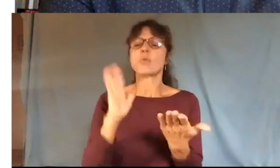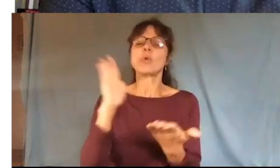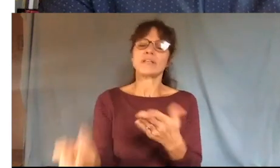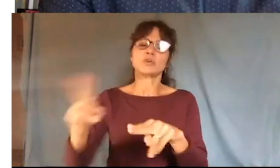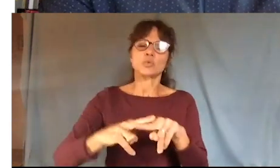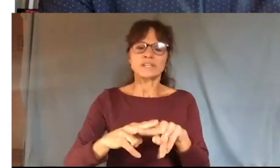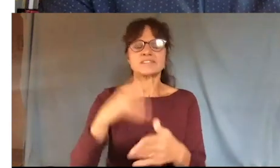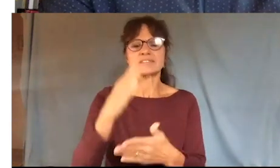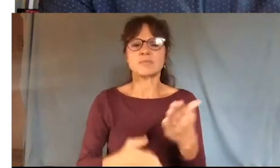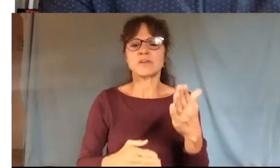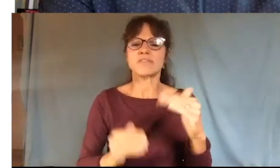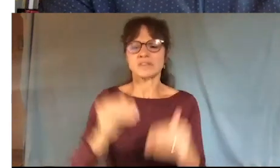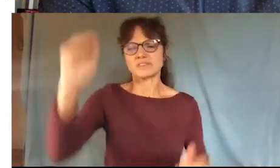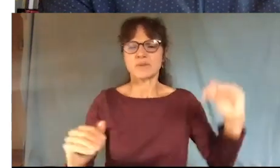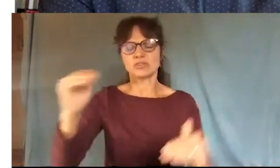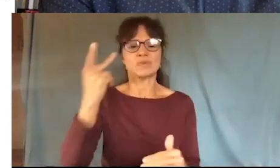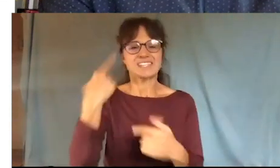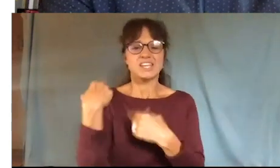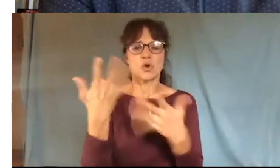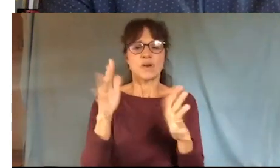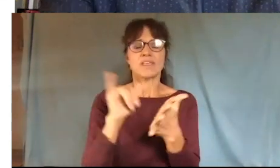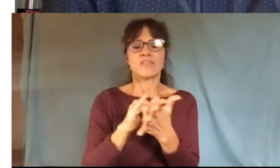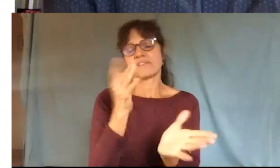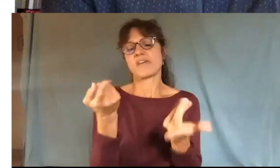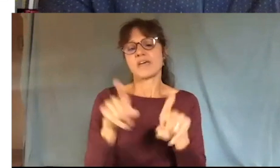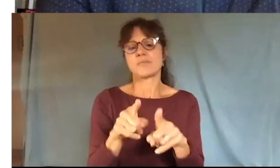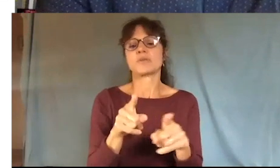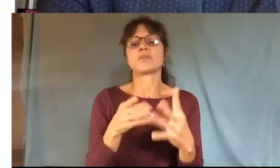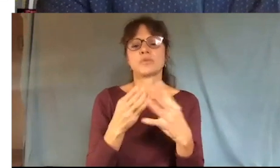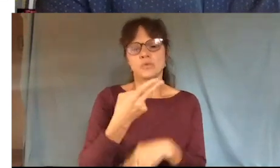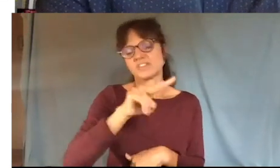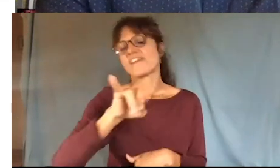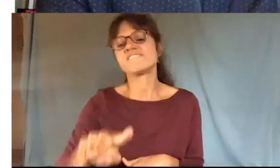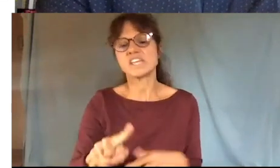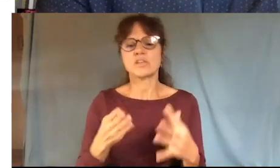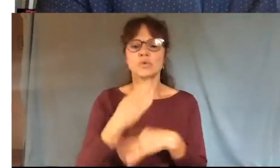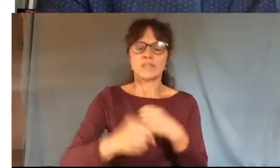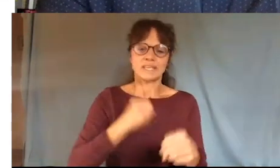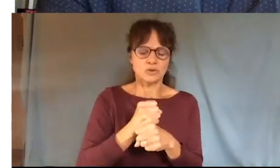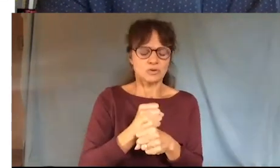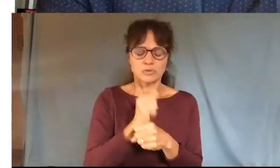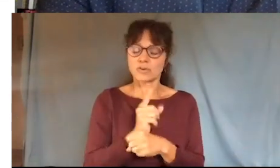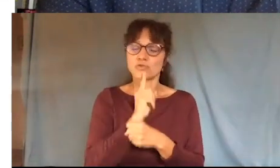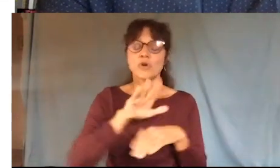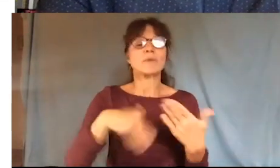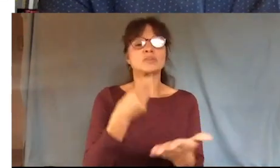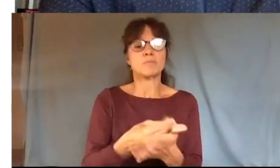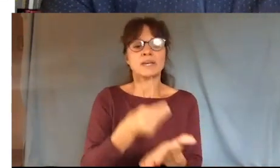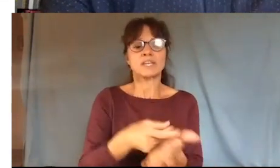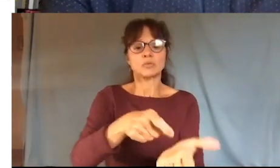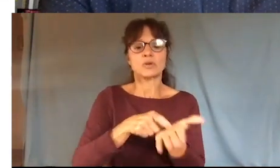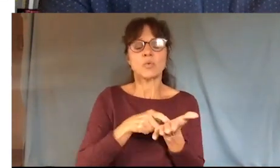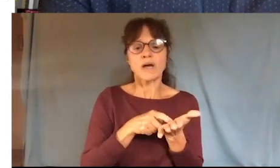the disparities that we've already seen that have manifested in HIV over the many years? We also don't know how much funding will be